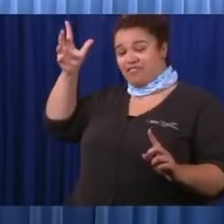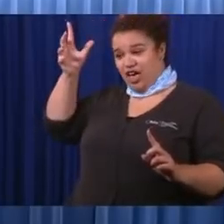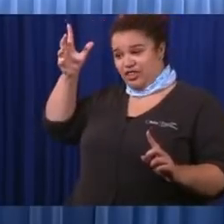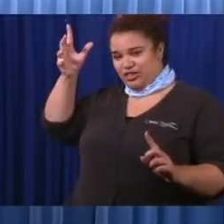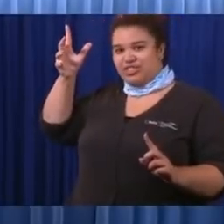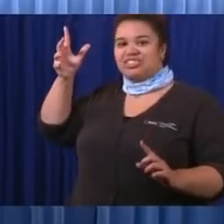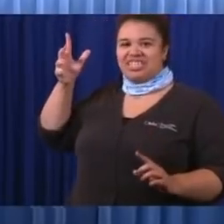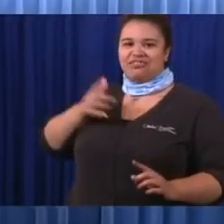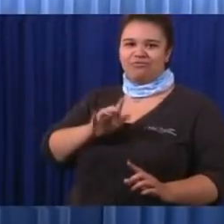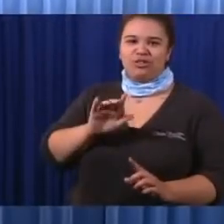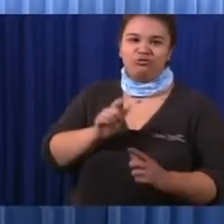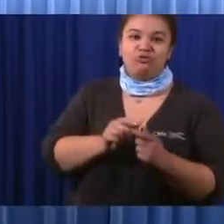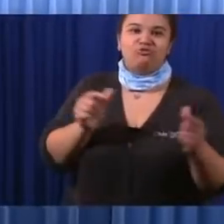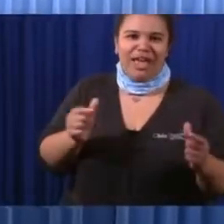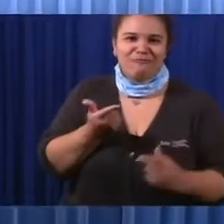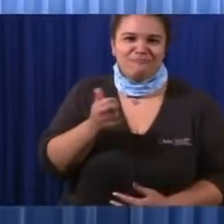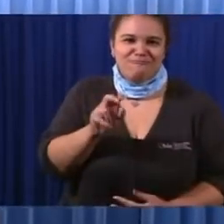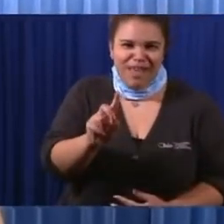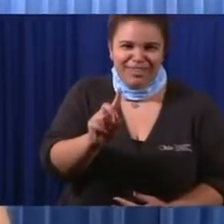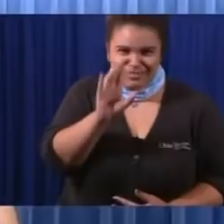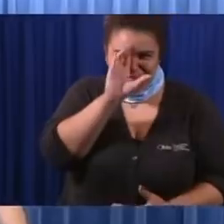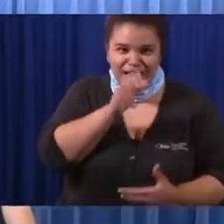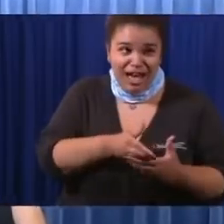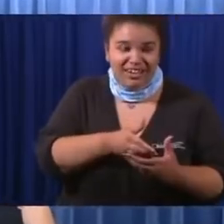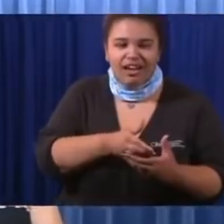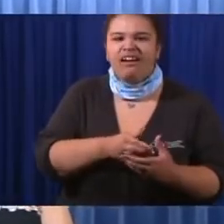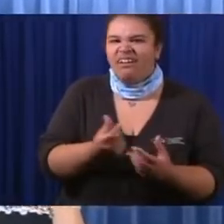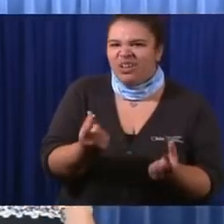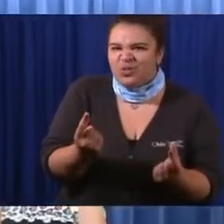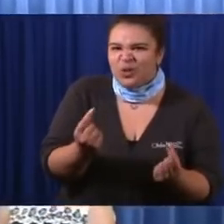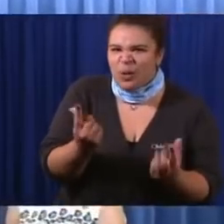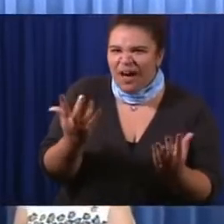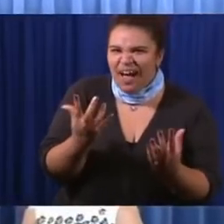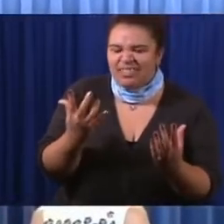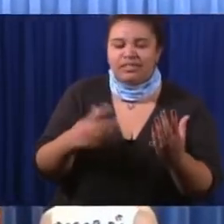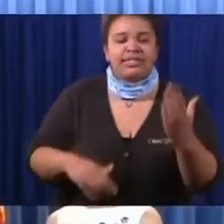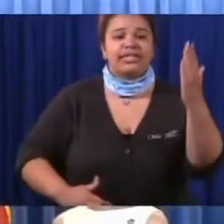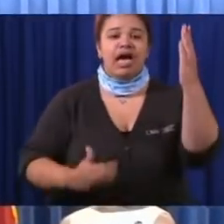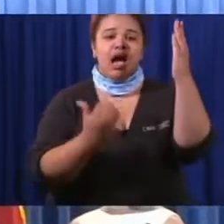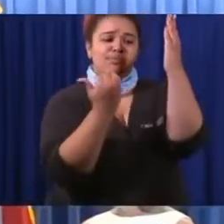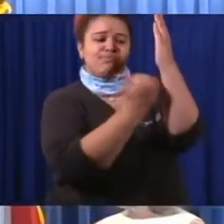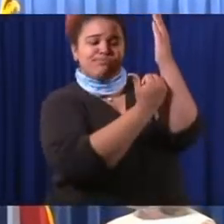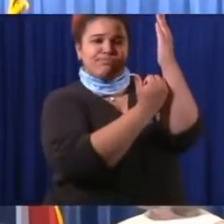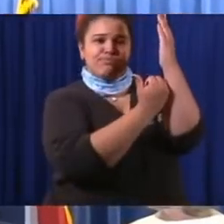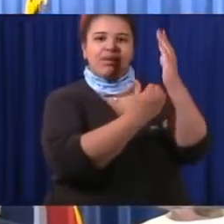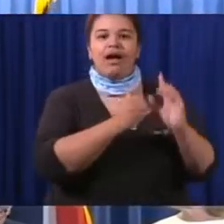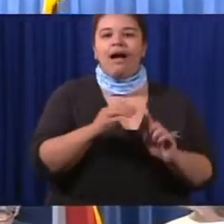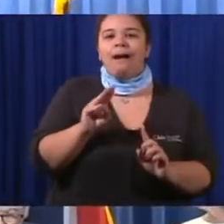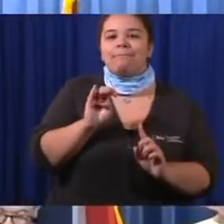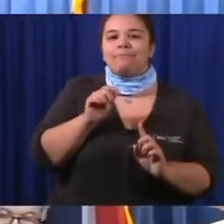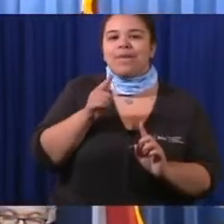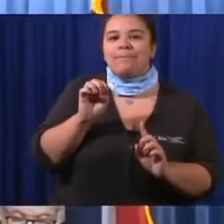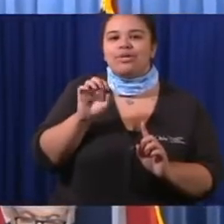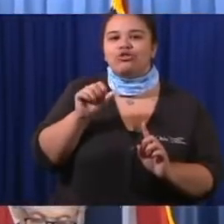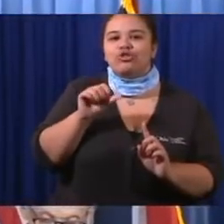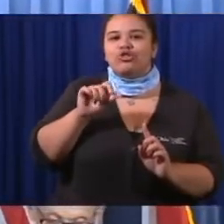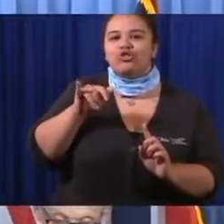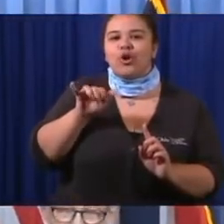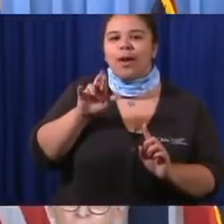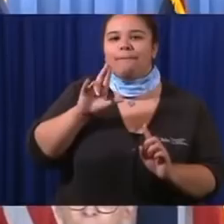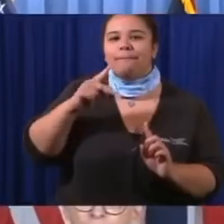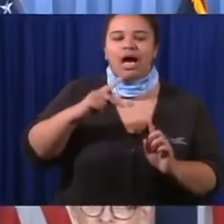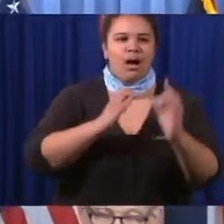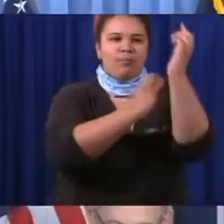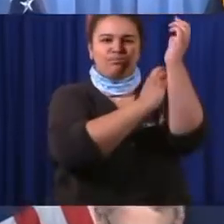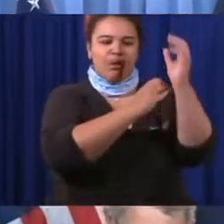very maple trees each spring to produce maple syrup to sell and for our family to enjoy. And John actually had a banner year. He and Michelle